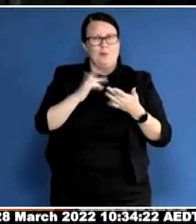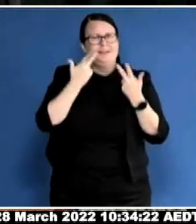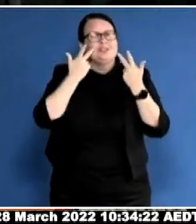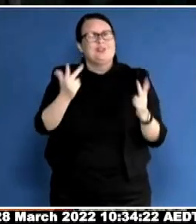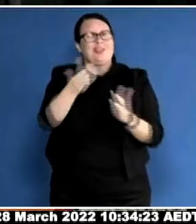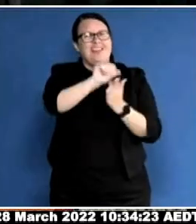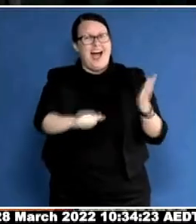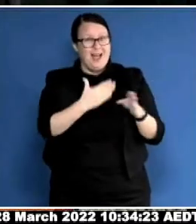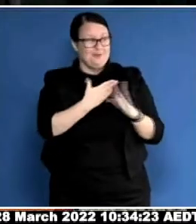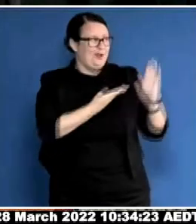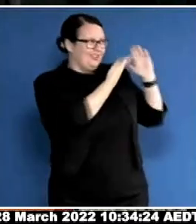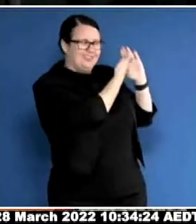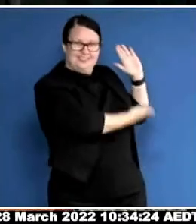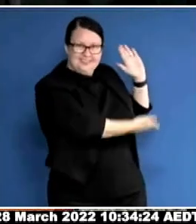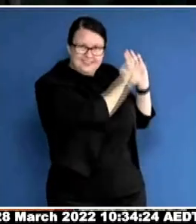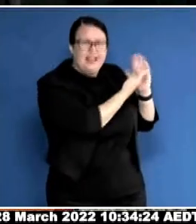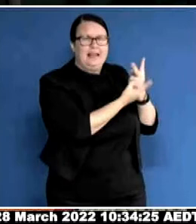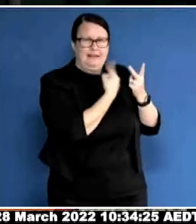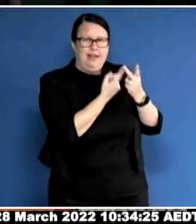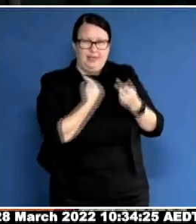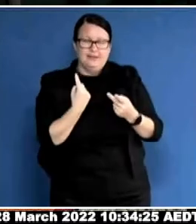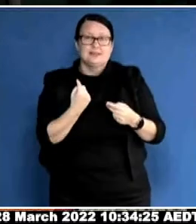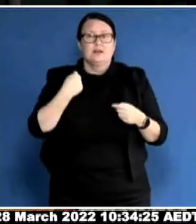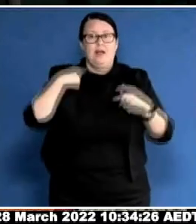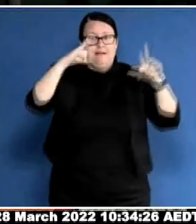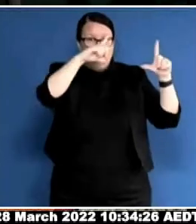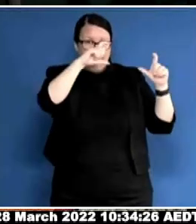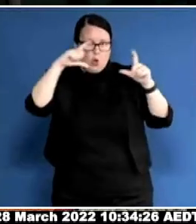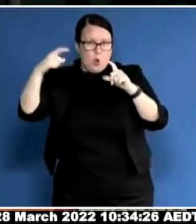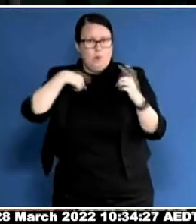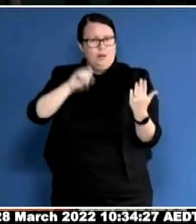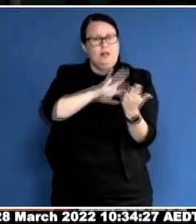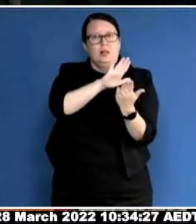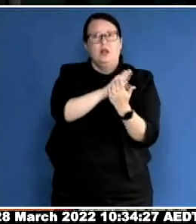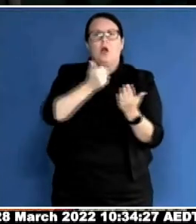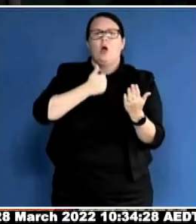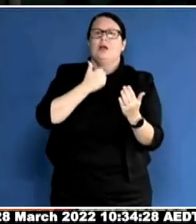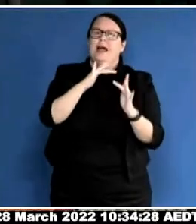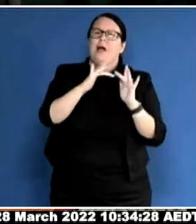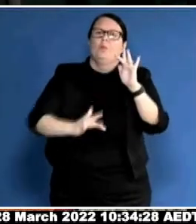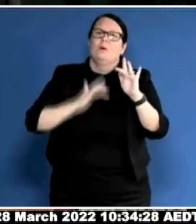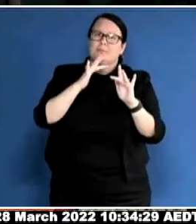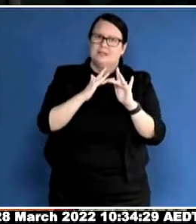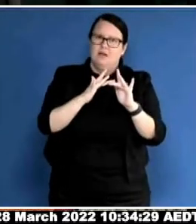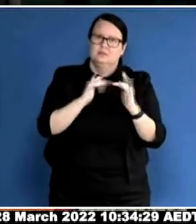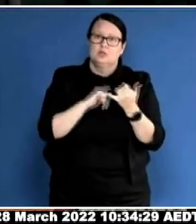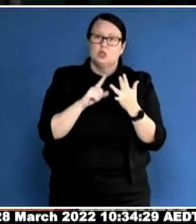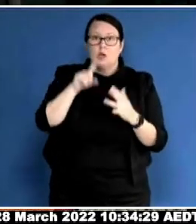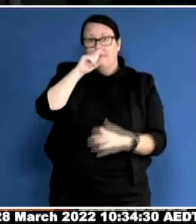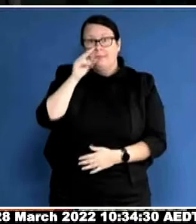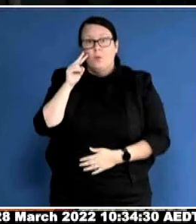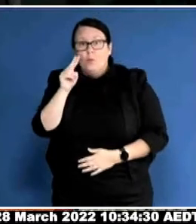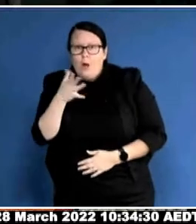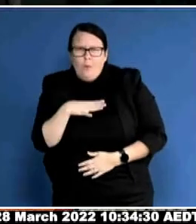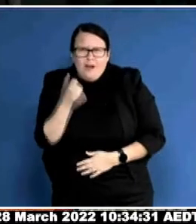room? And we've got some photographs that we'll put onto the Royal Commission's website so those following the